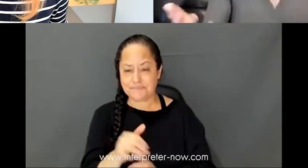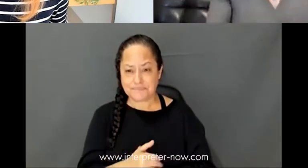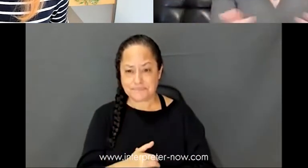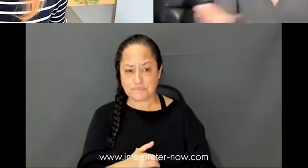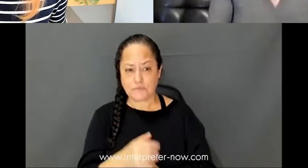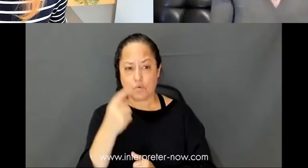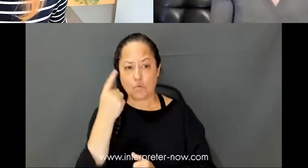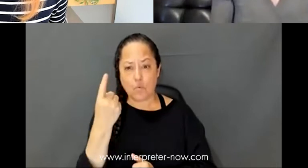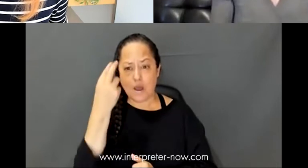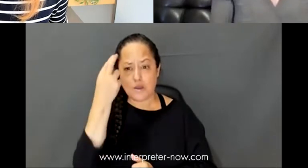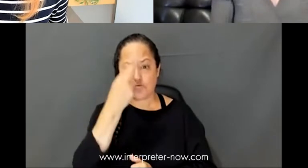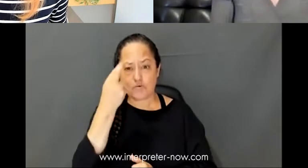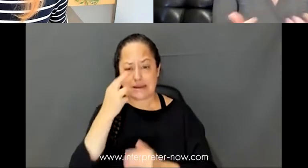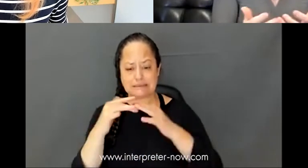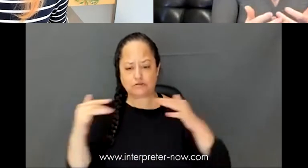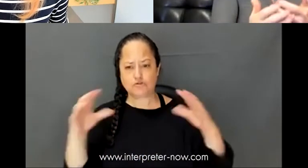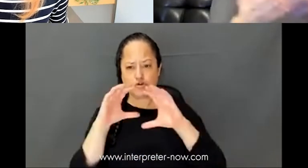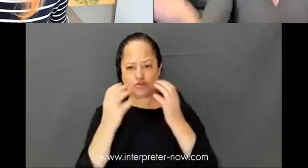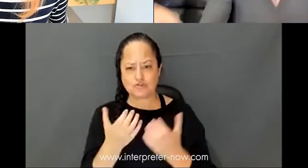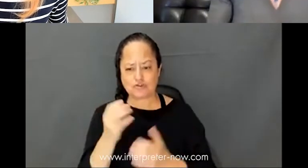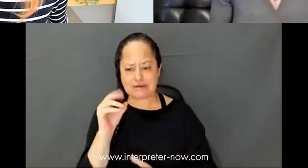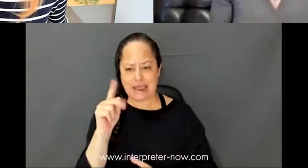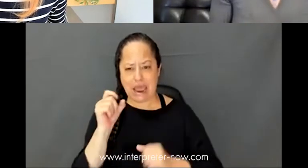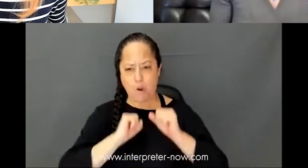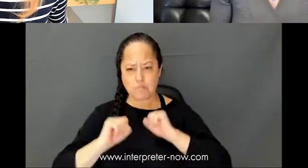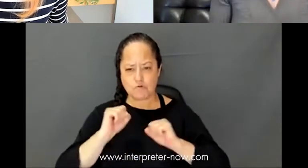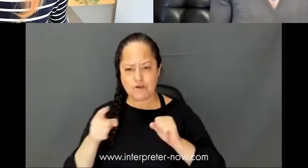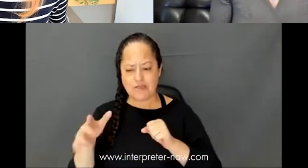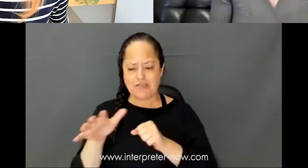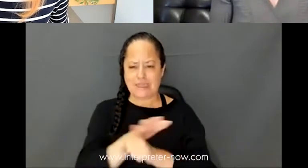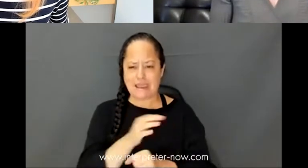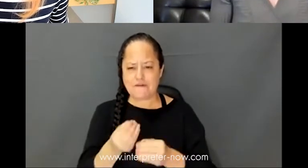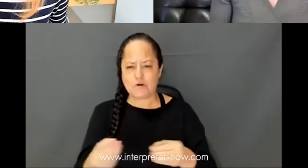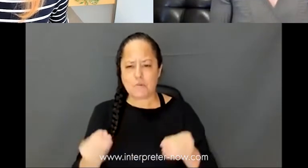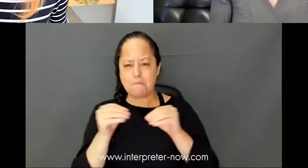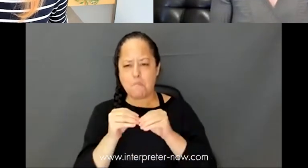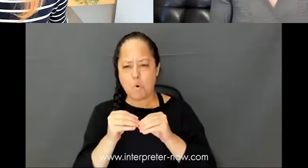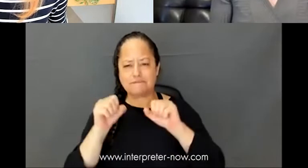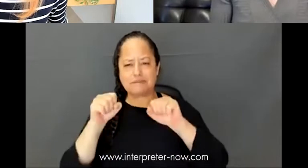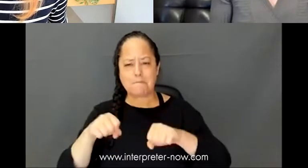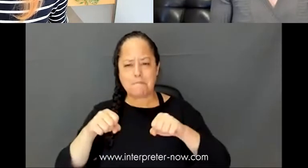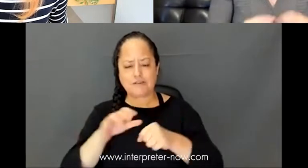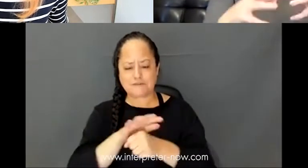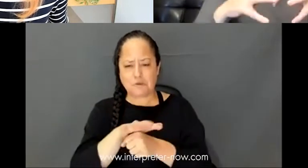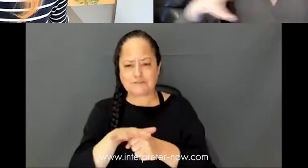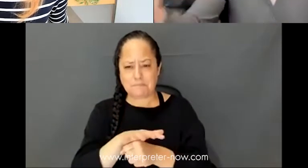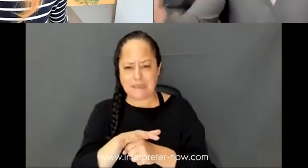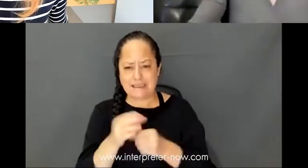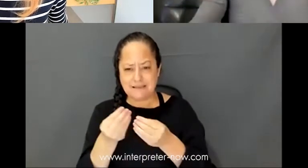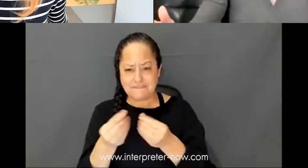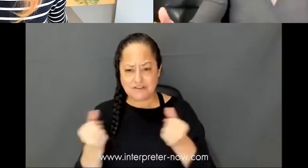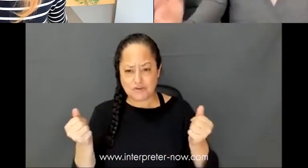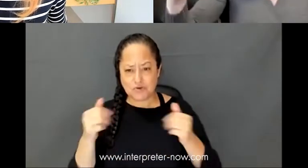One of the reasons why these diverse teams outperform is just they cover more of the possible space of solutions. But their